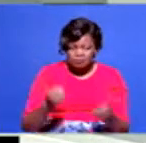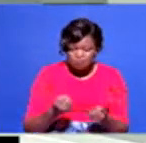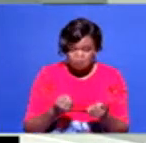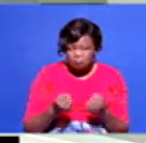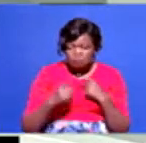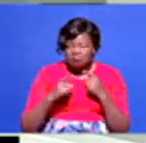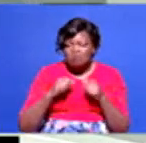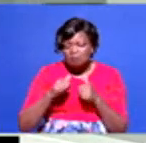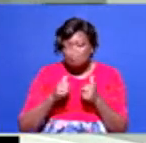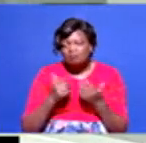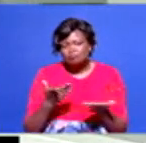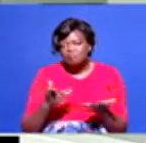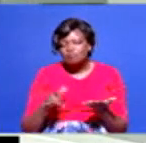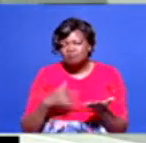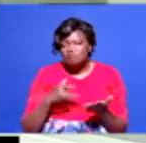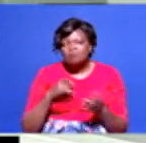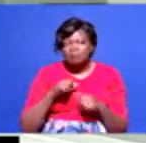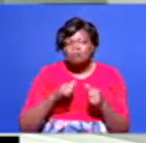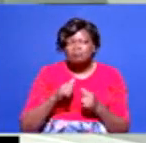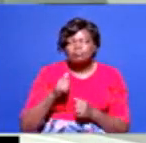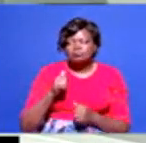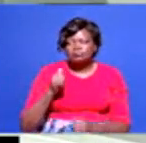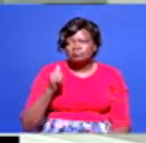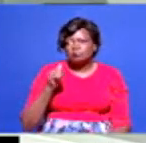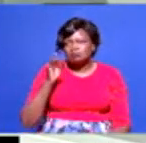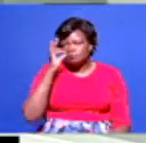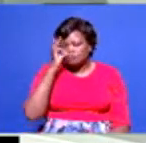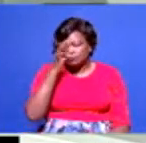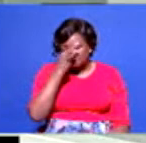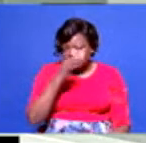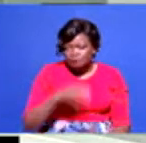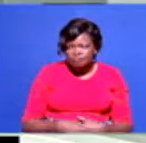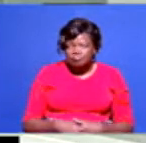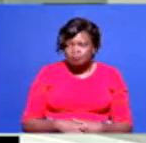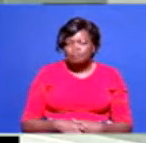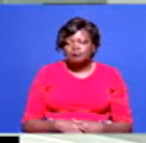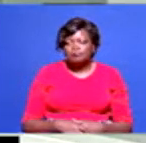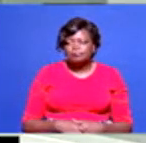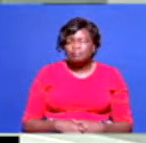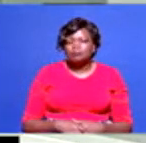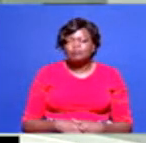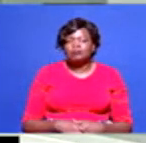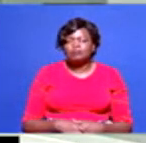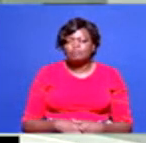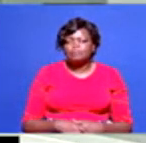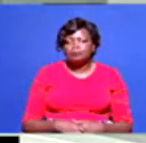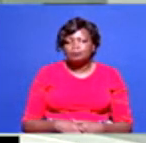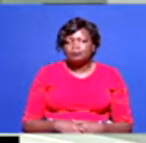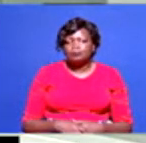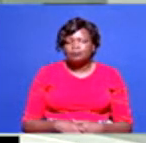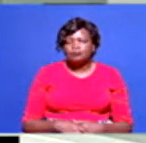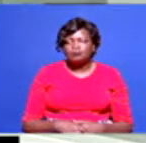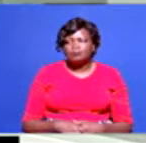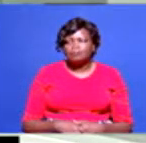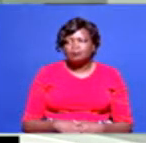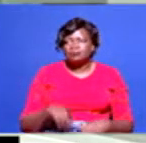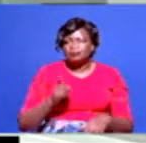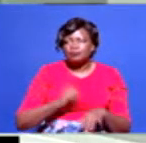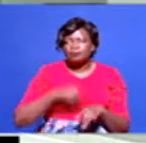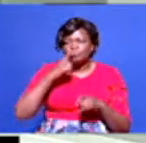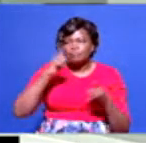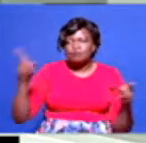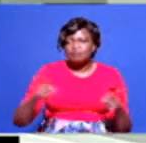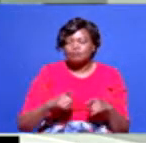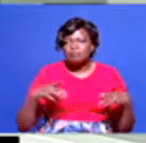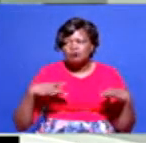on the life and times and interactions with the late President Mwai Kibaki. All right, it's time for a short commercial